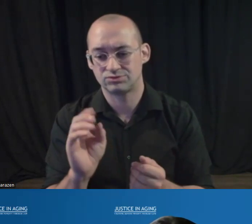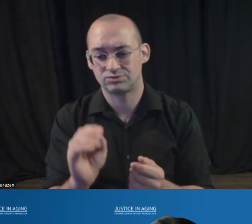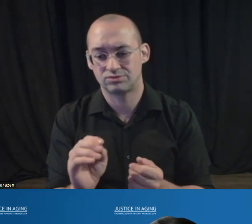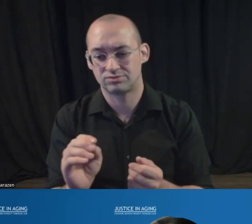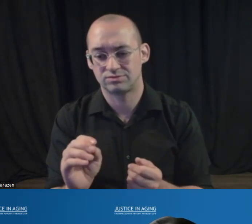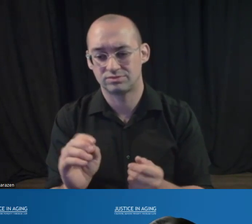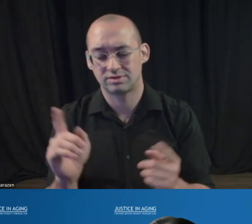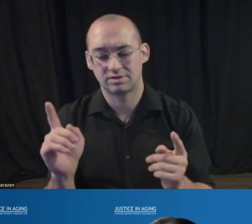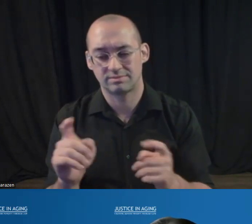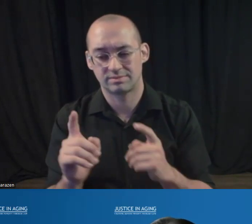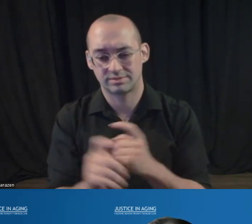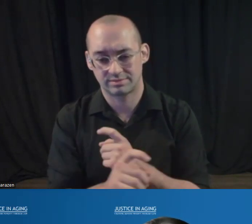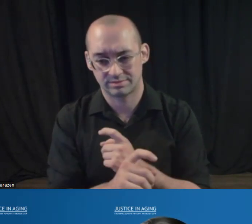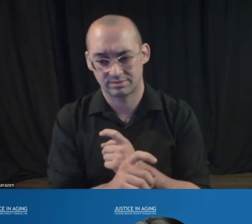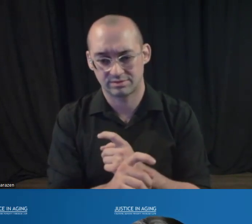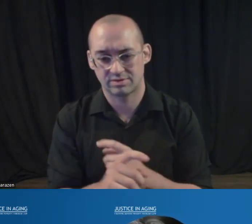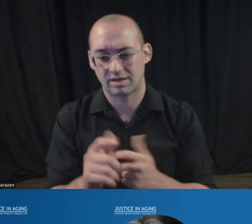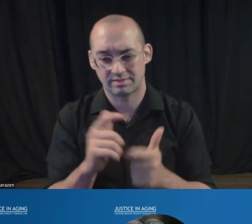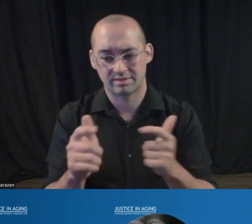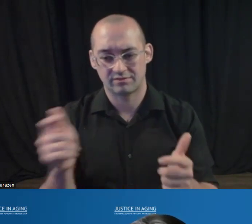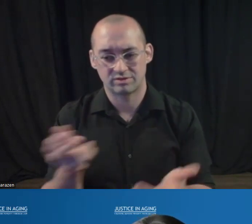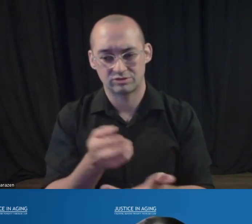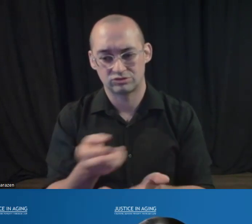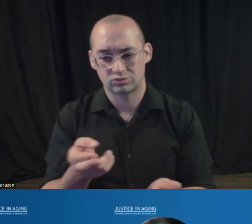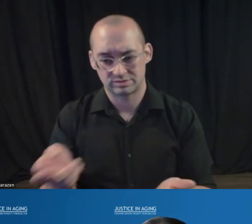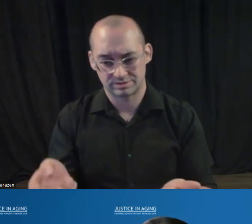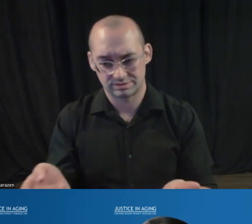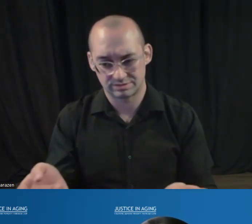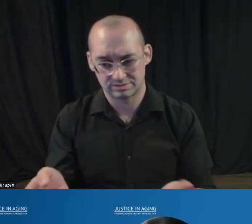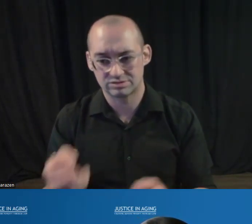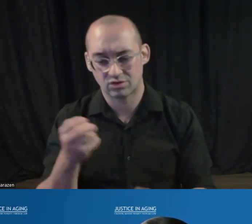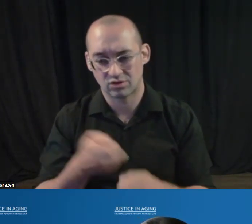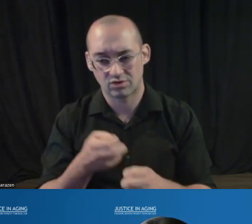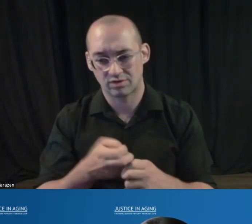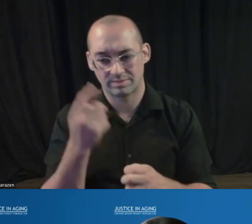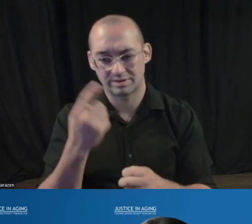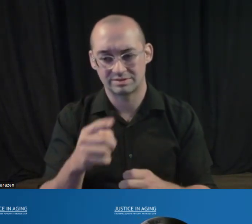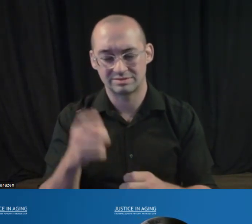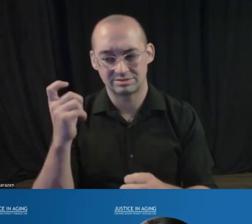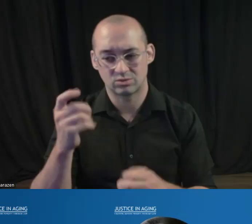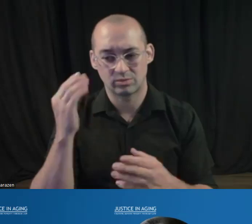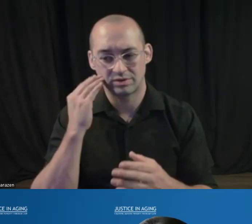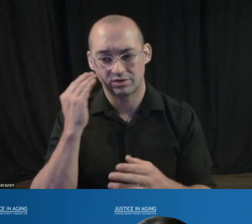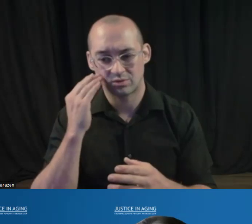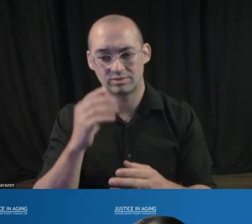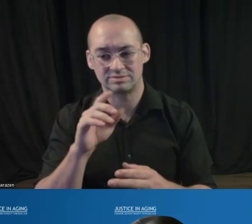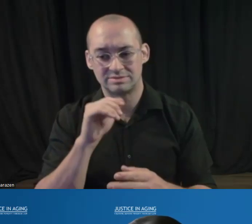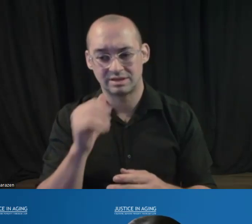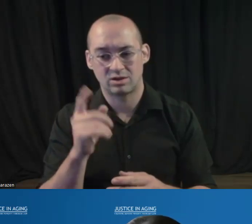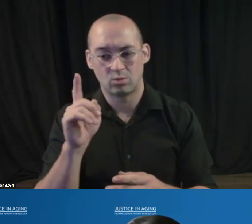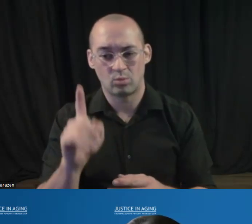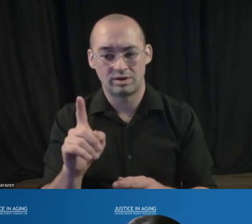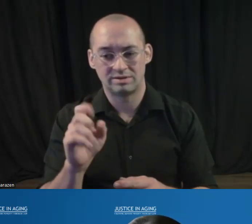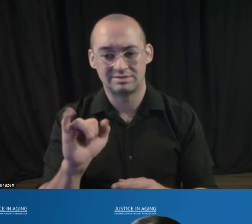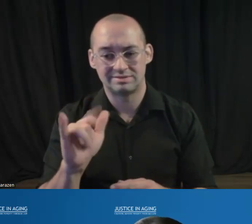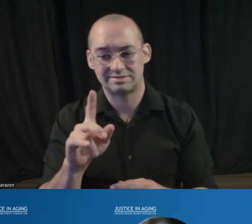very complicated, it's resource intensive, it's difficult because we know that it's not a one silver bullet